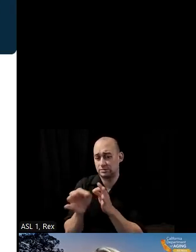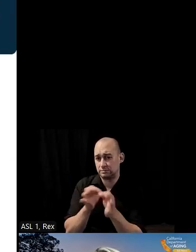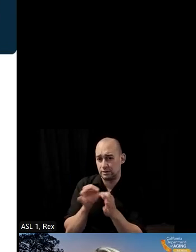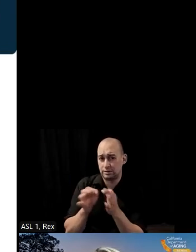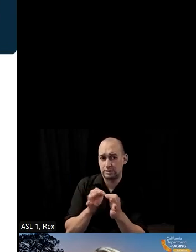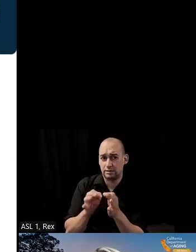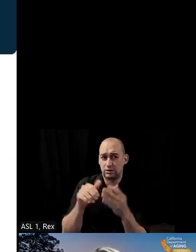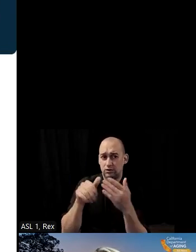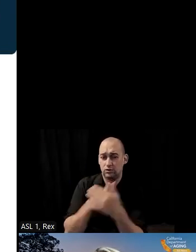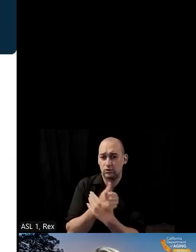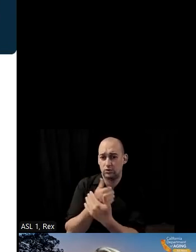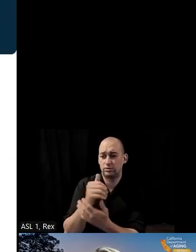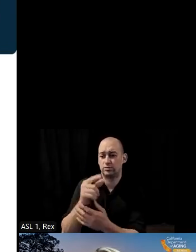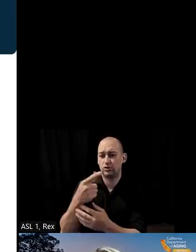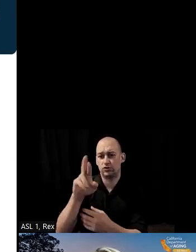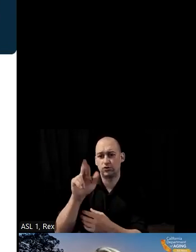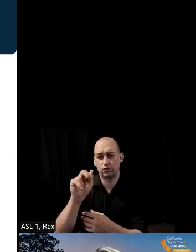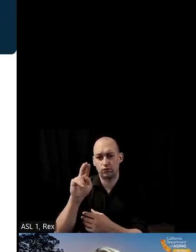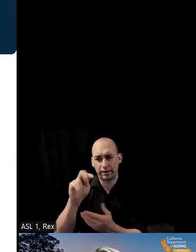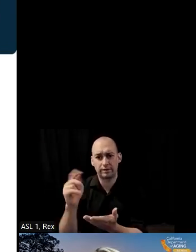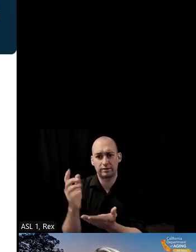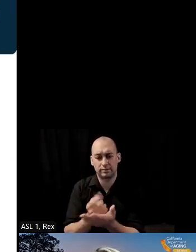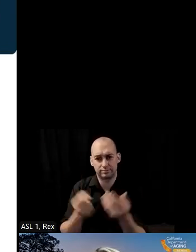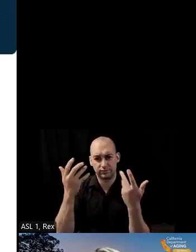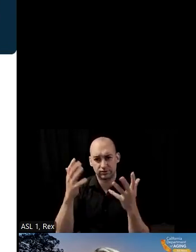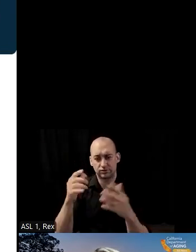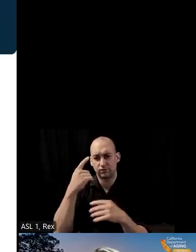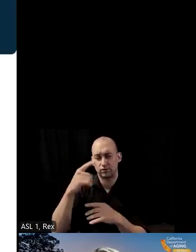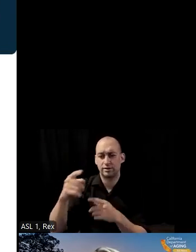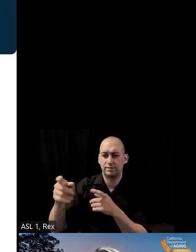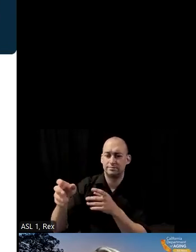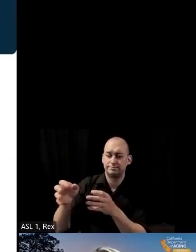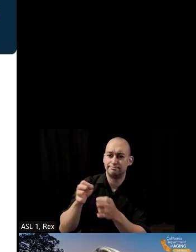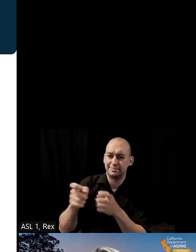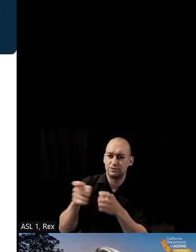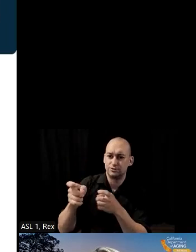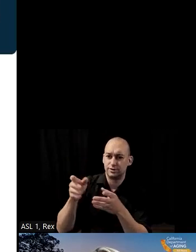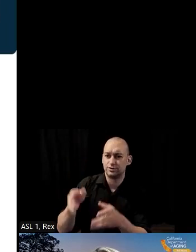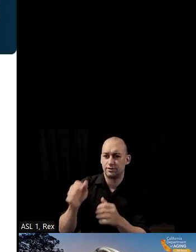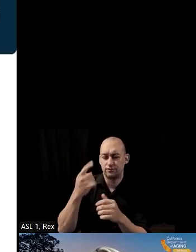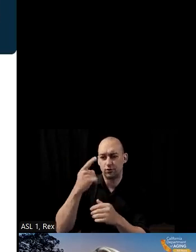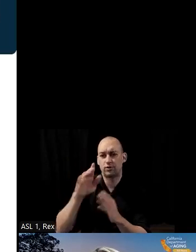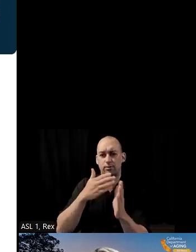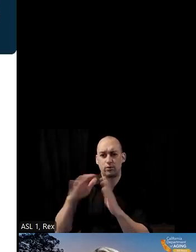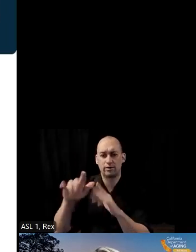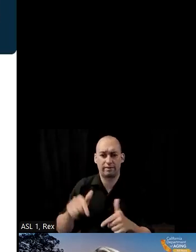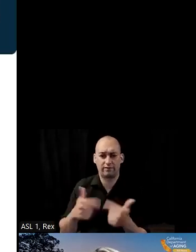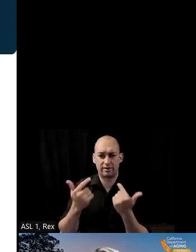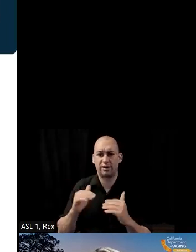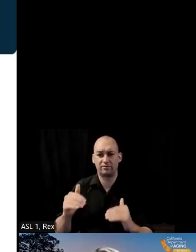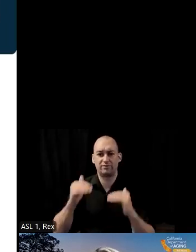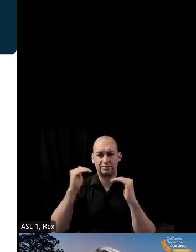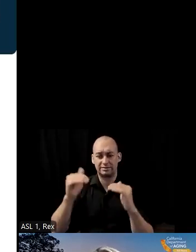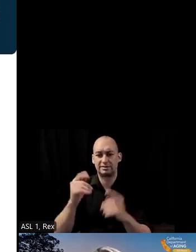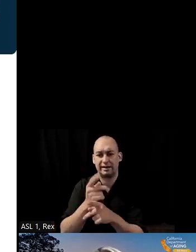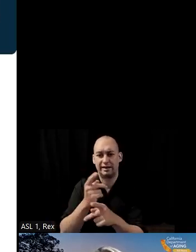new federal grant we received from the Administration for Community Living that really advances our caregiver